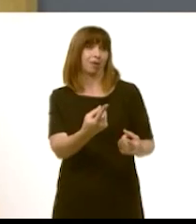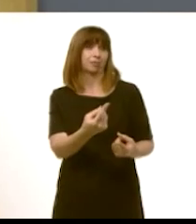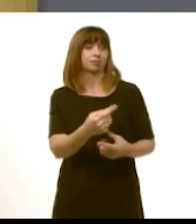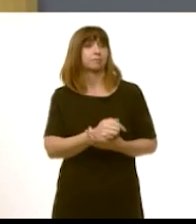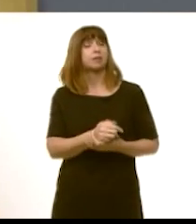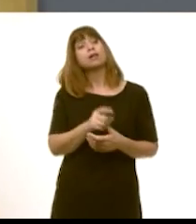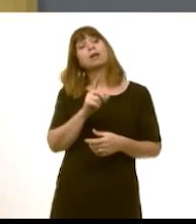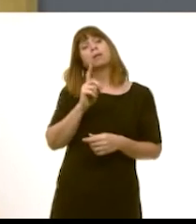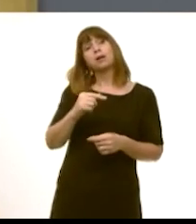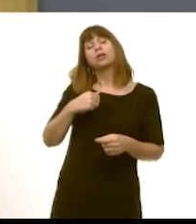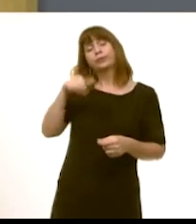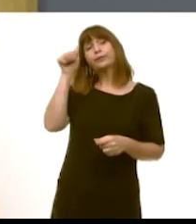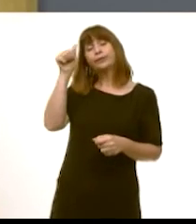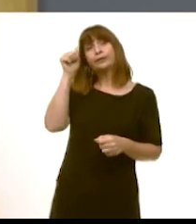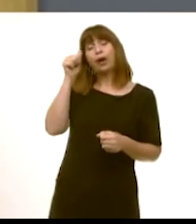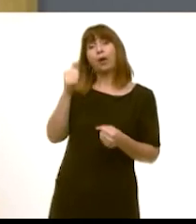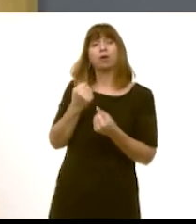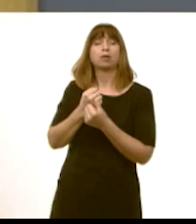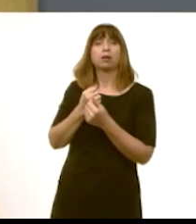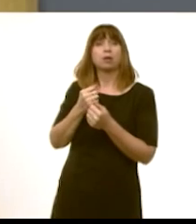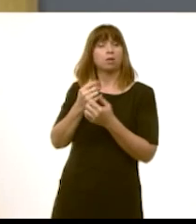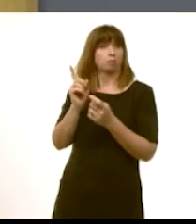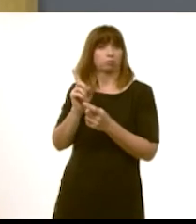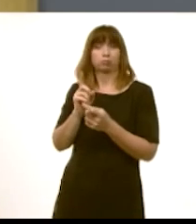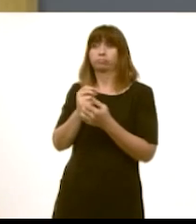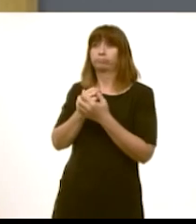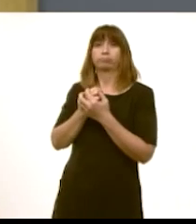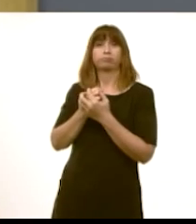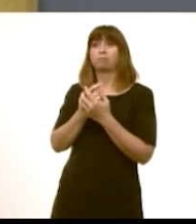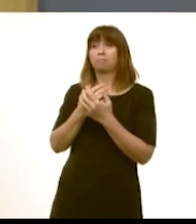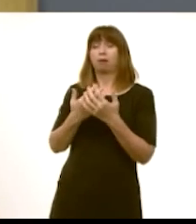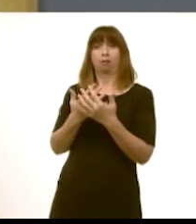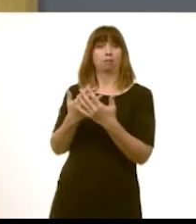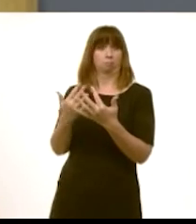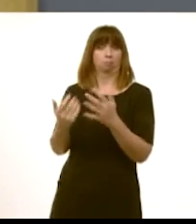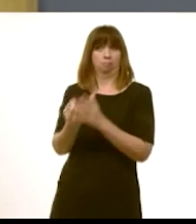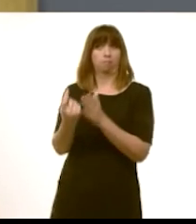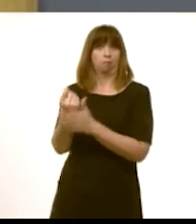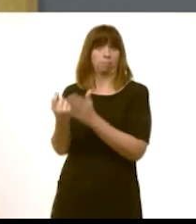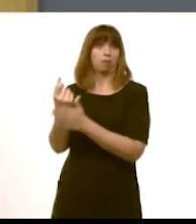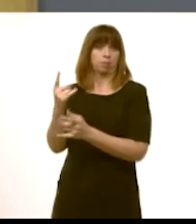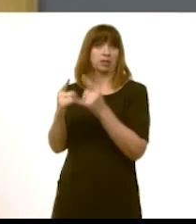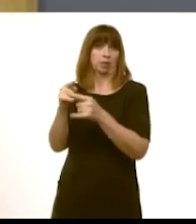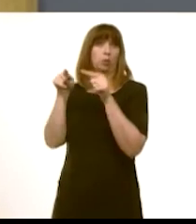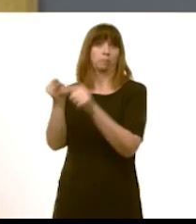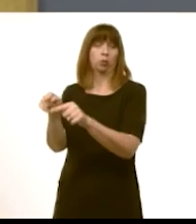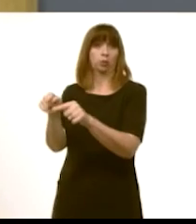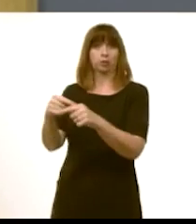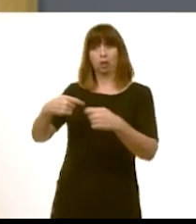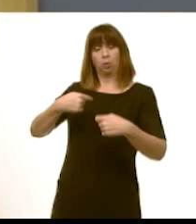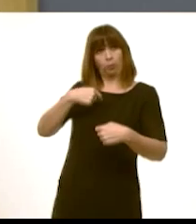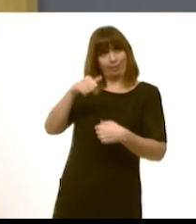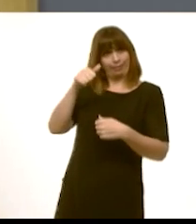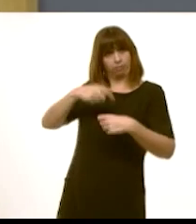figure is likely to be much smaller than the actual number of children who were abused. And you were right to point out